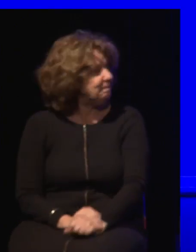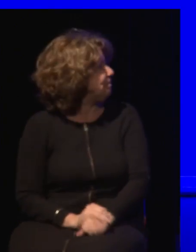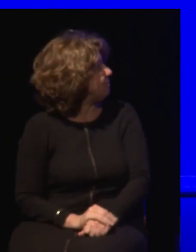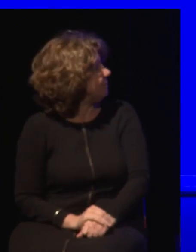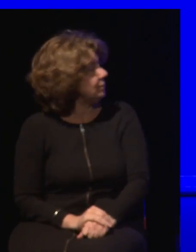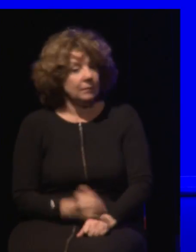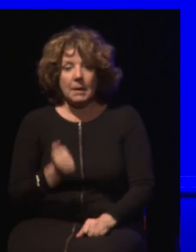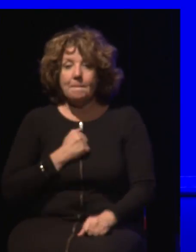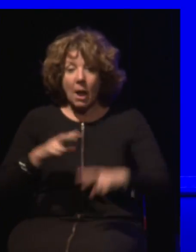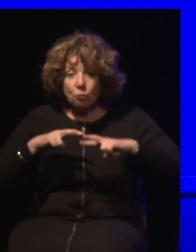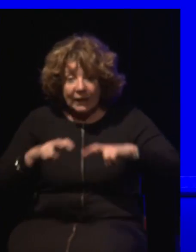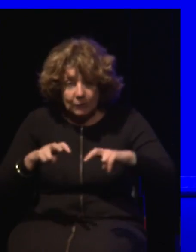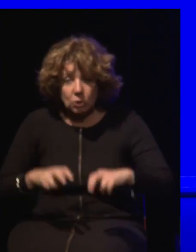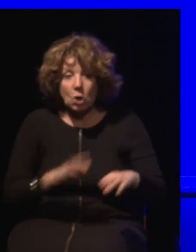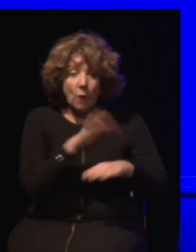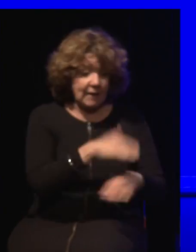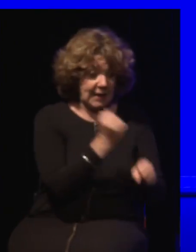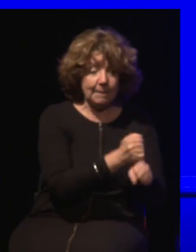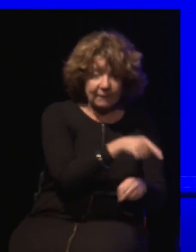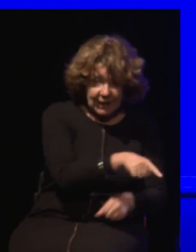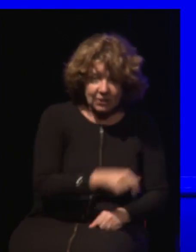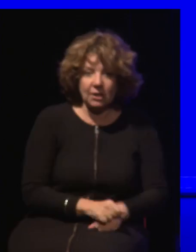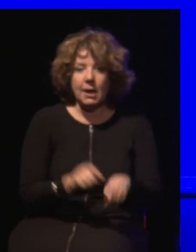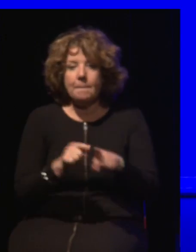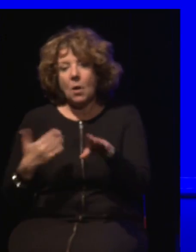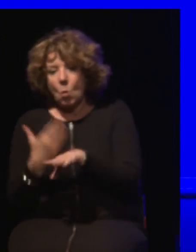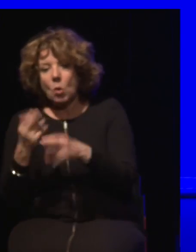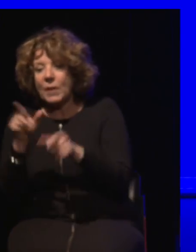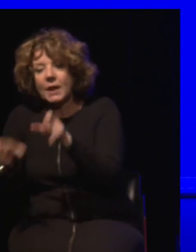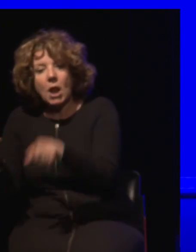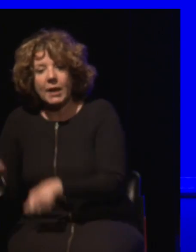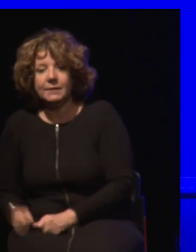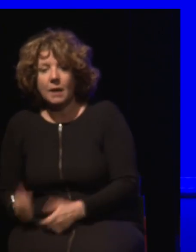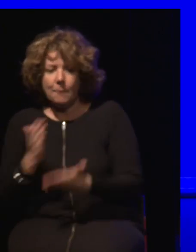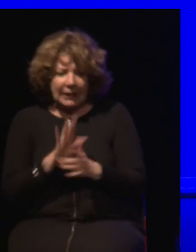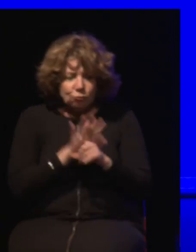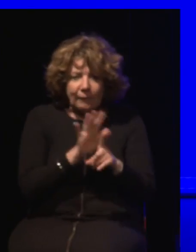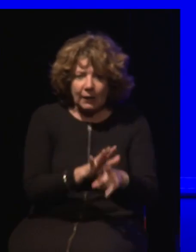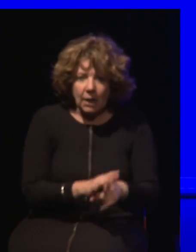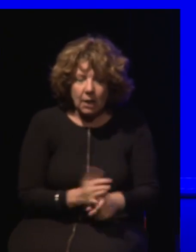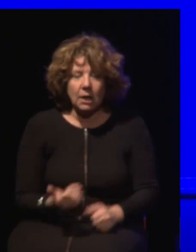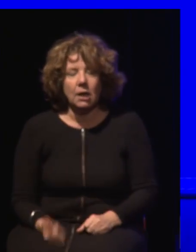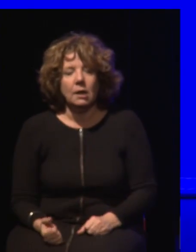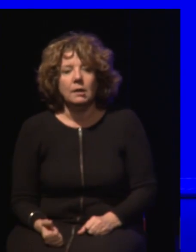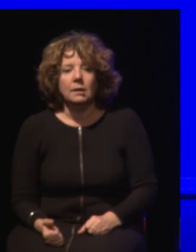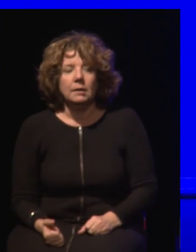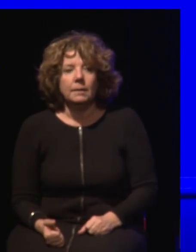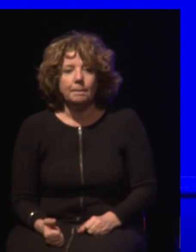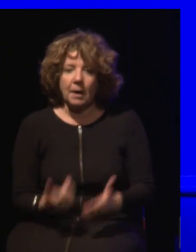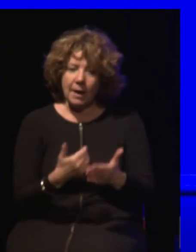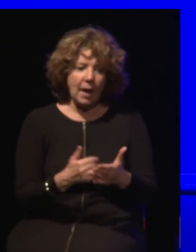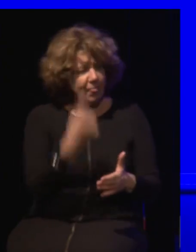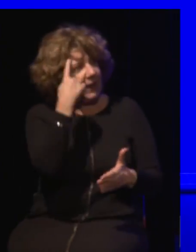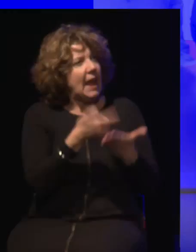In my PhD research in gamification and my work with clients, I am driven by the question of how we can